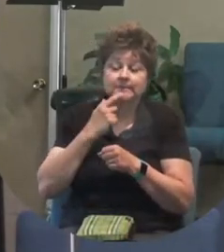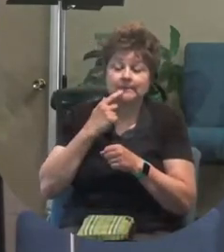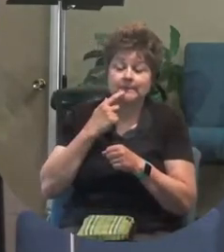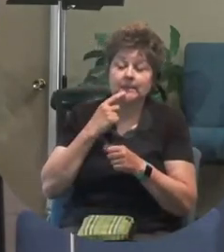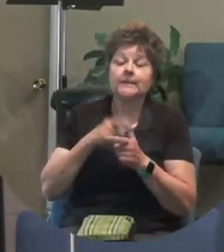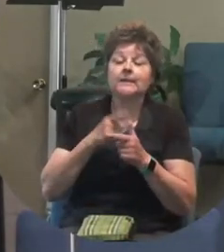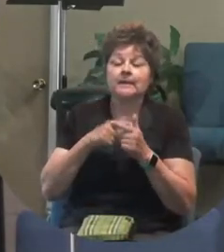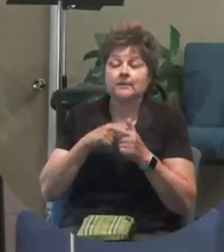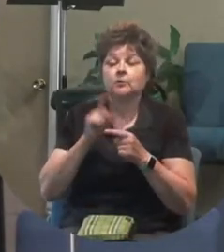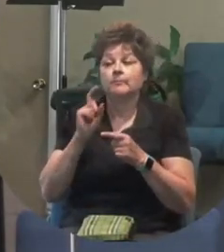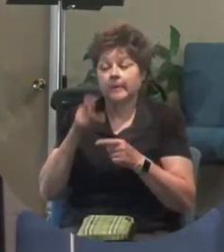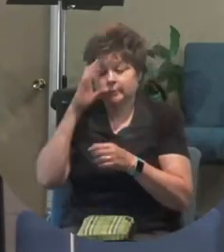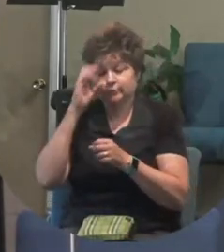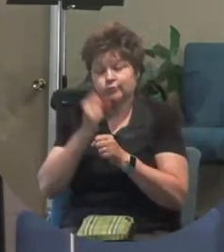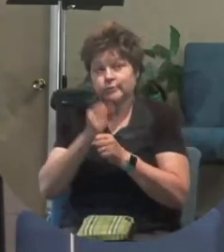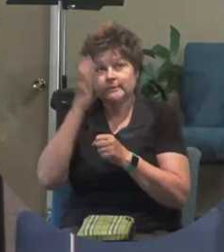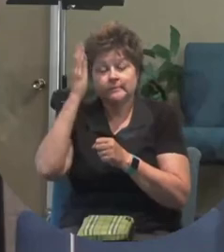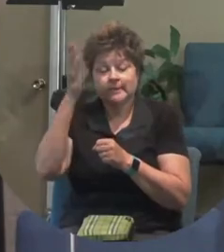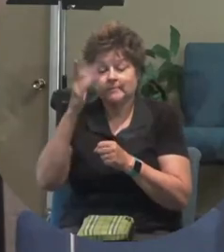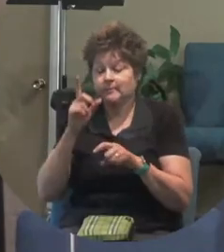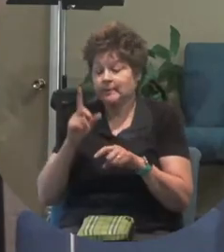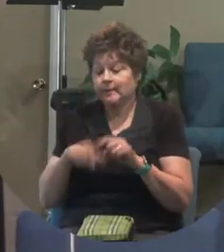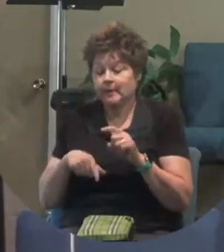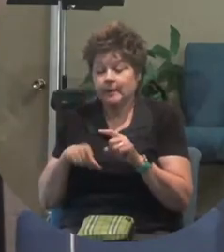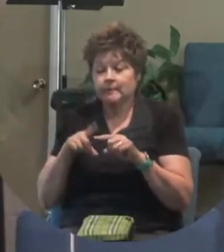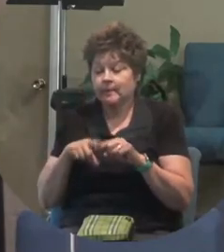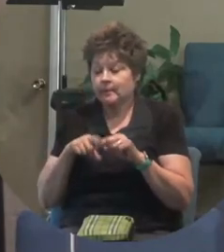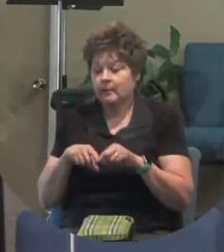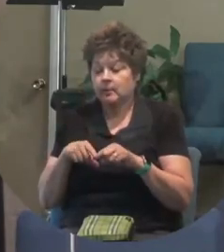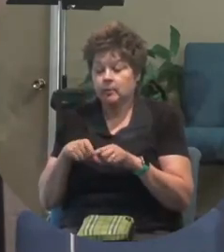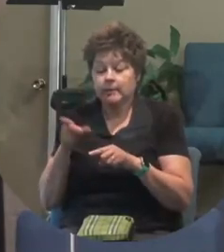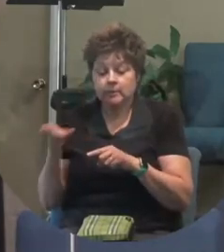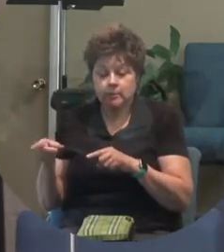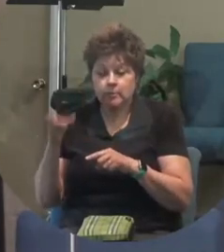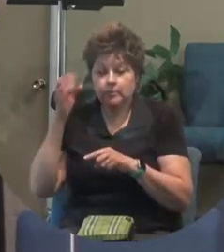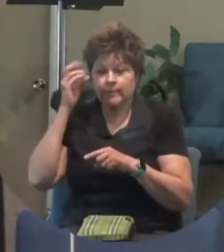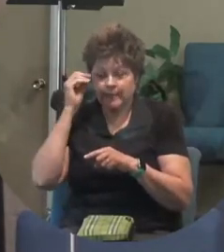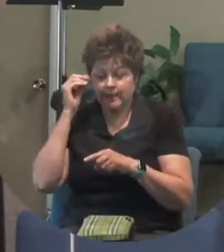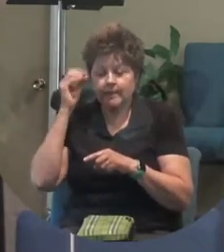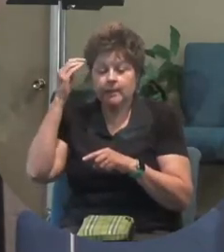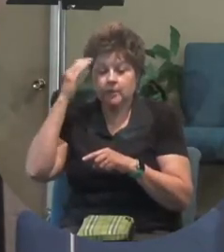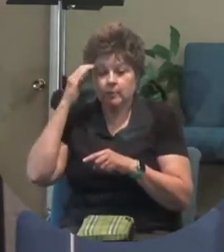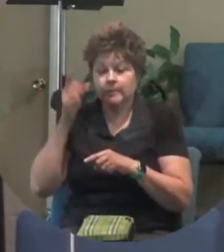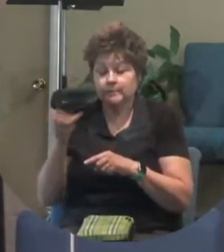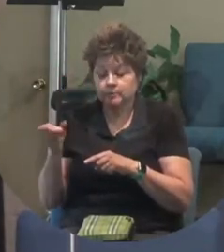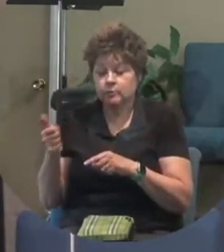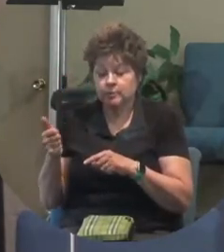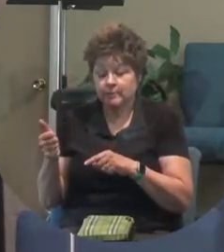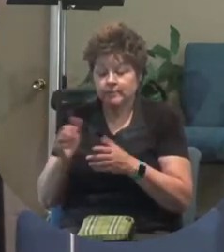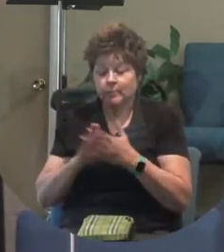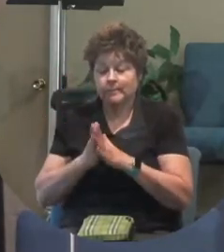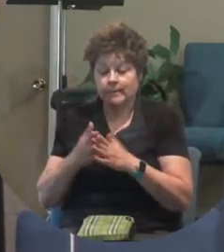in me. You can't lean on what you think and what you know, because you'll get tired, son.